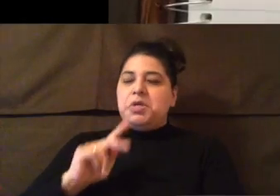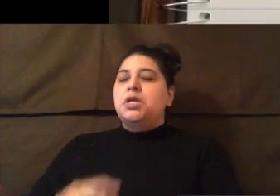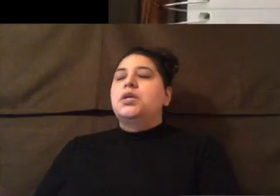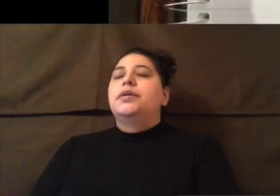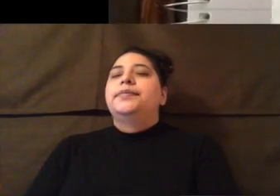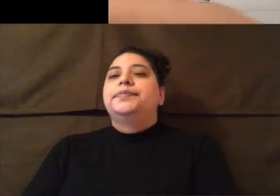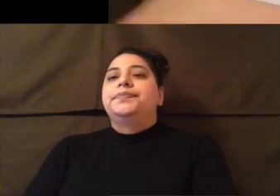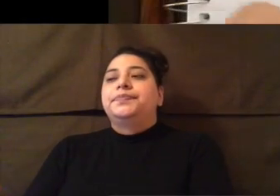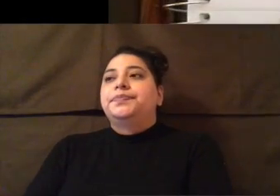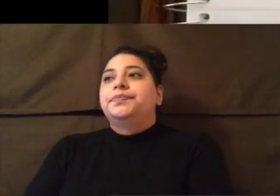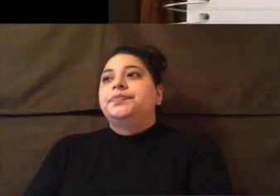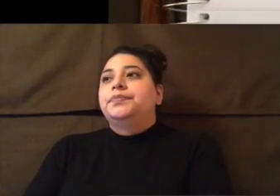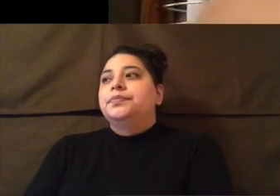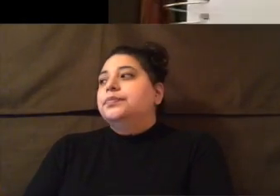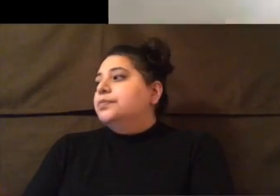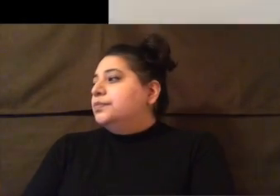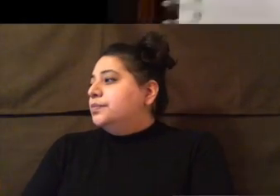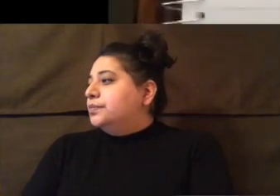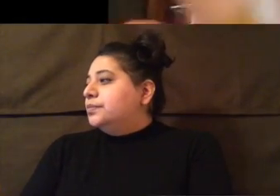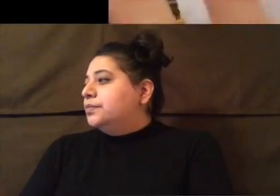one.